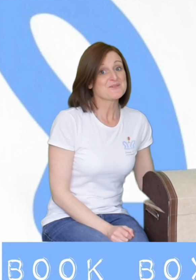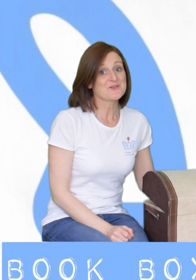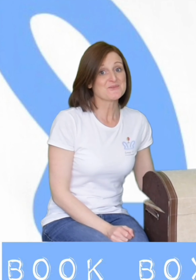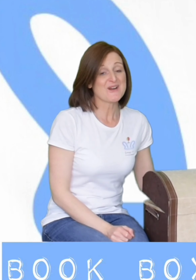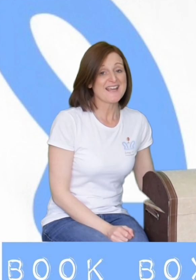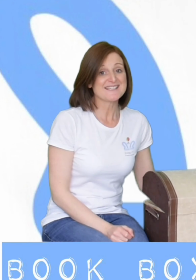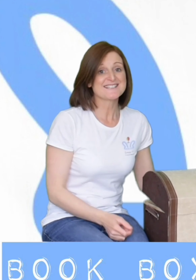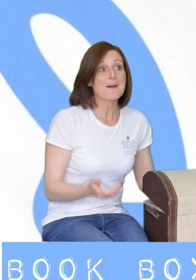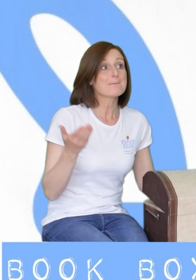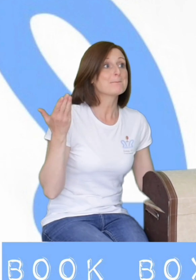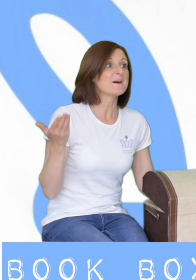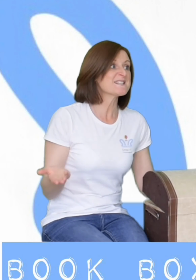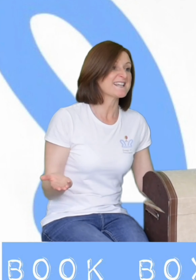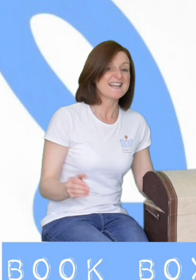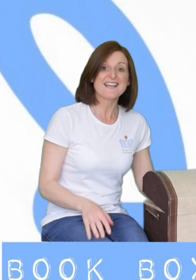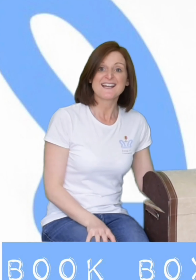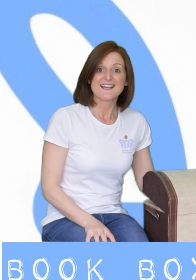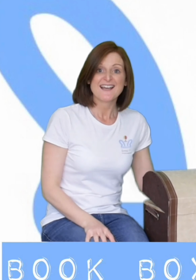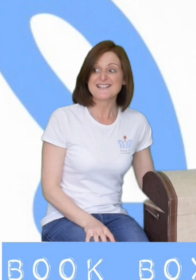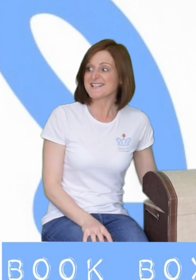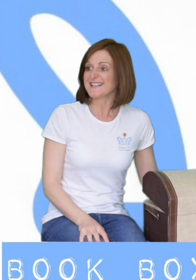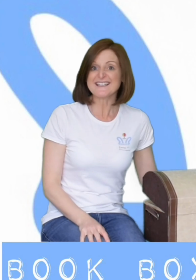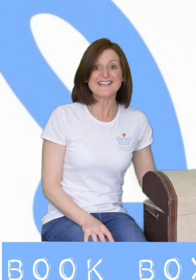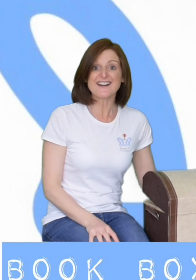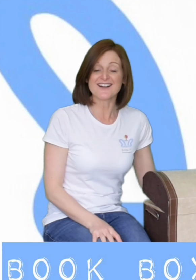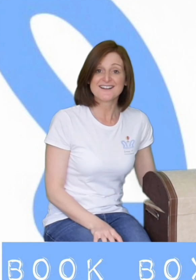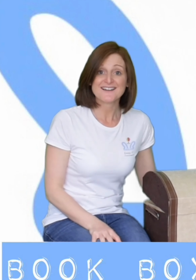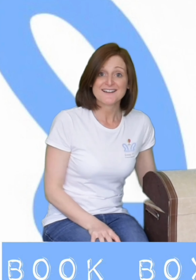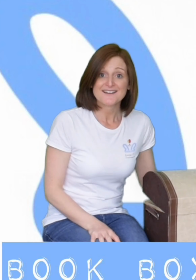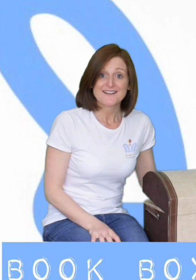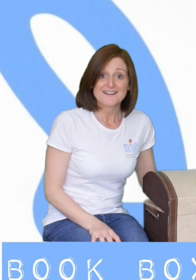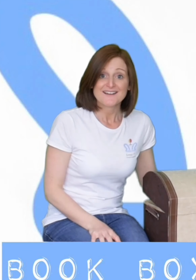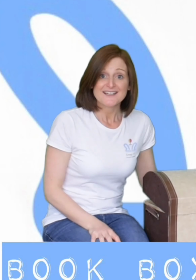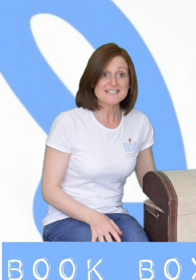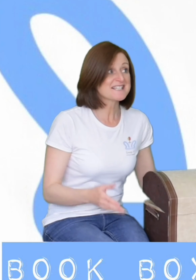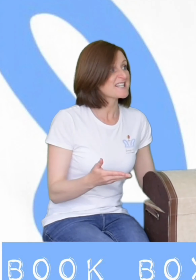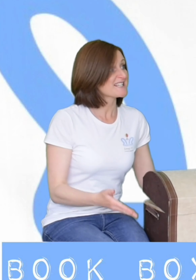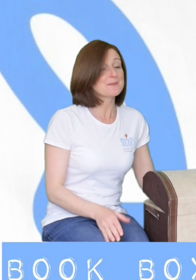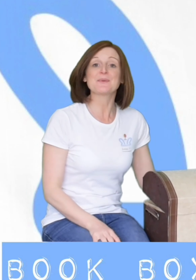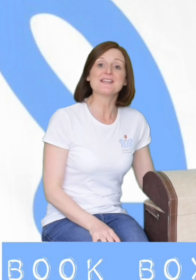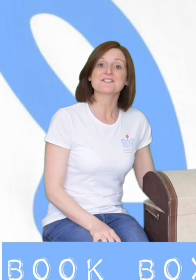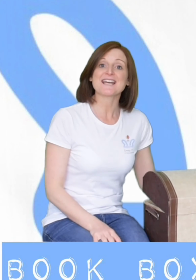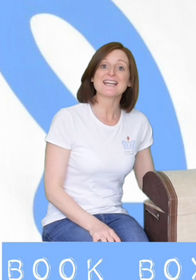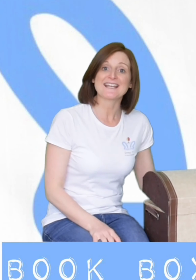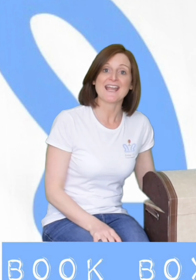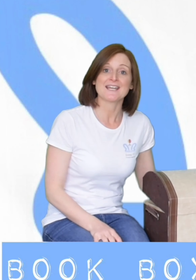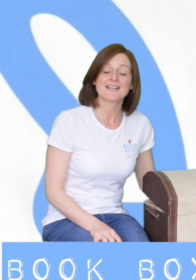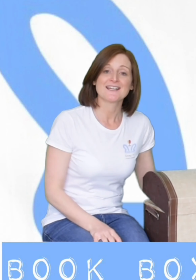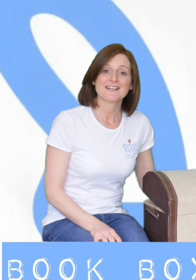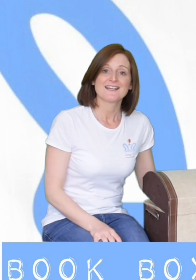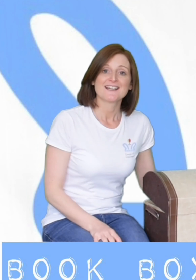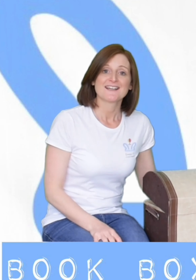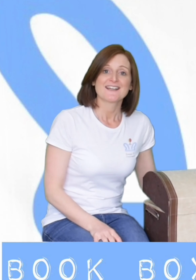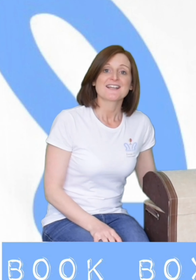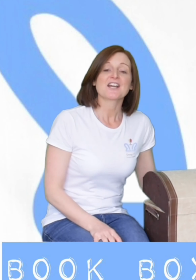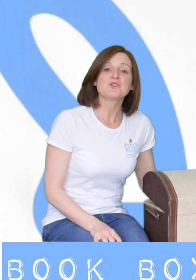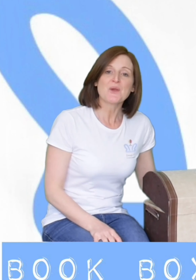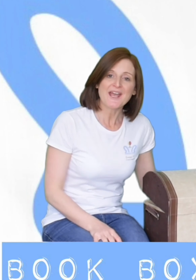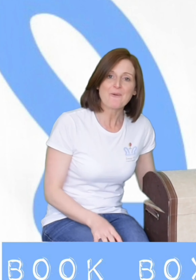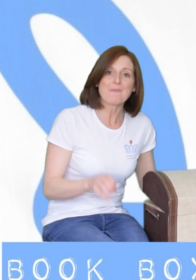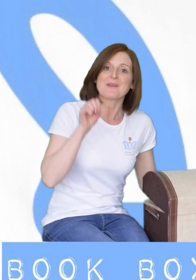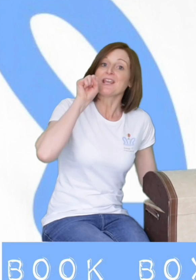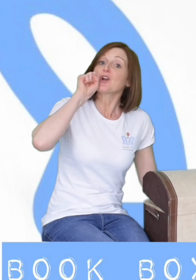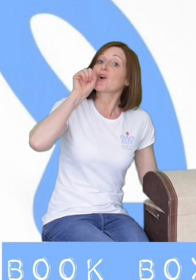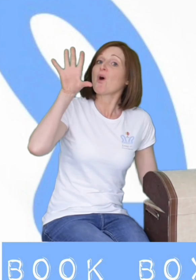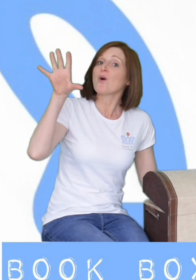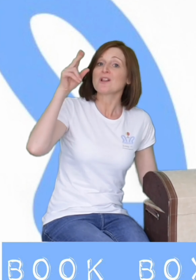Yep, you're right. Buddy isn't here. He's disappeared again. Can you